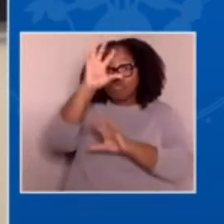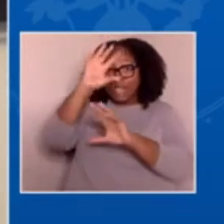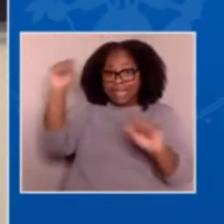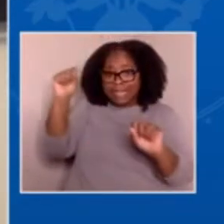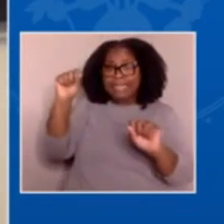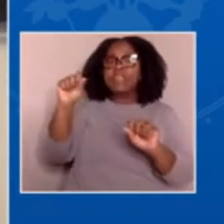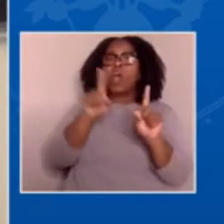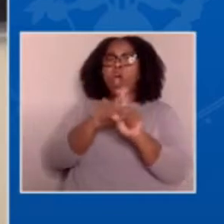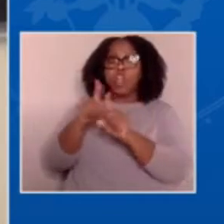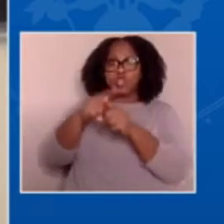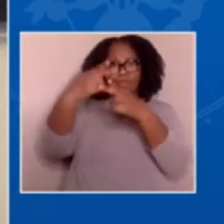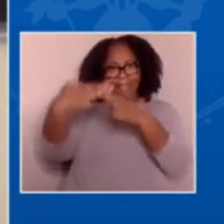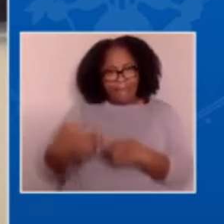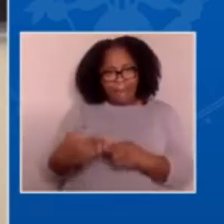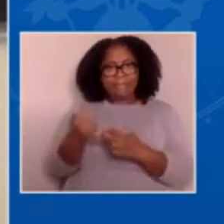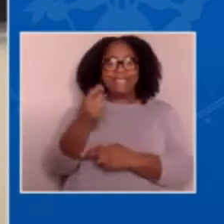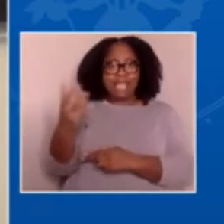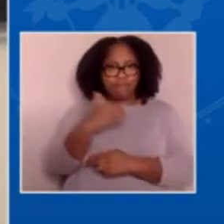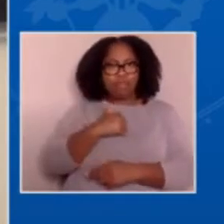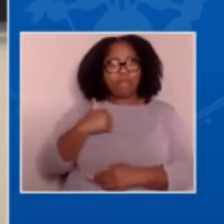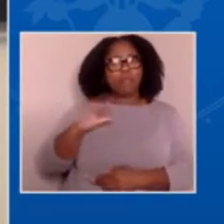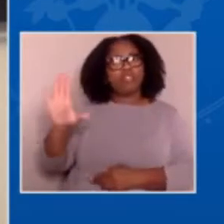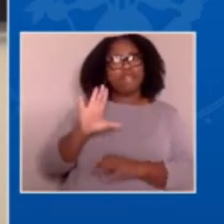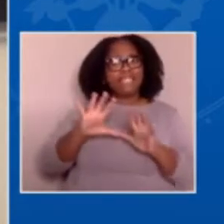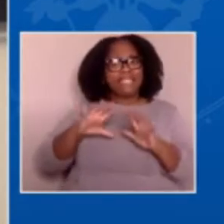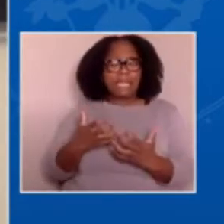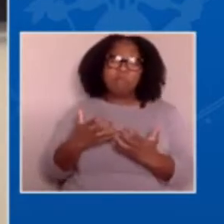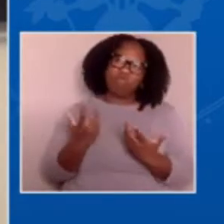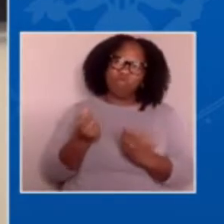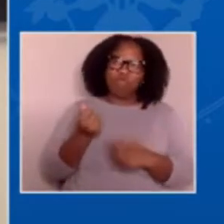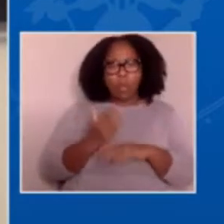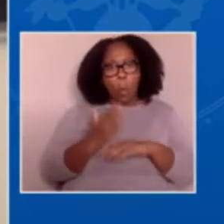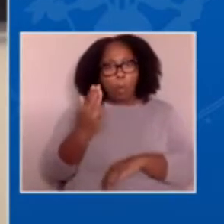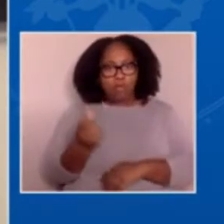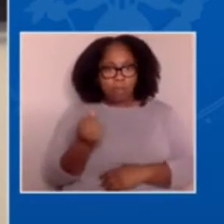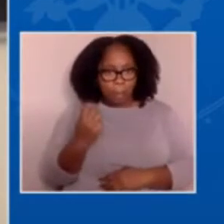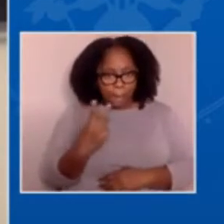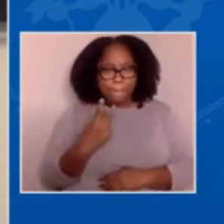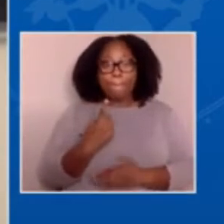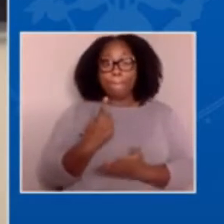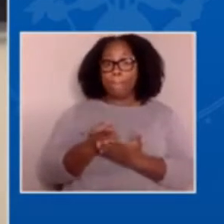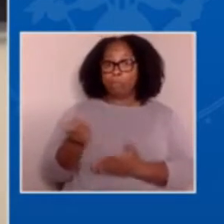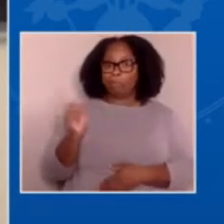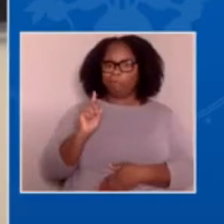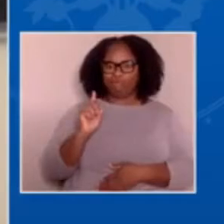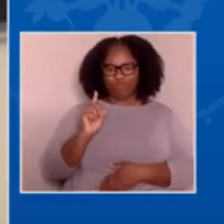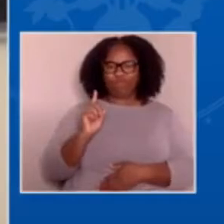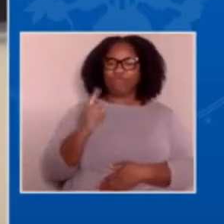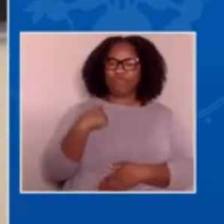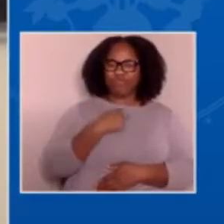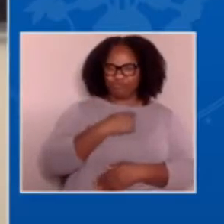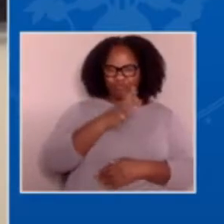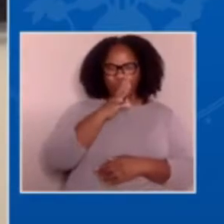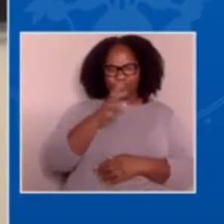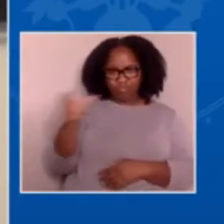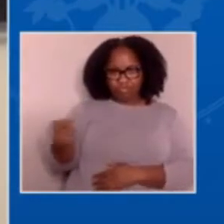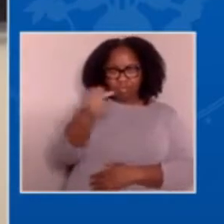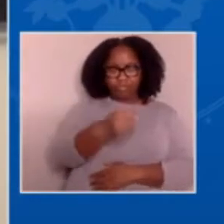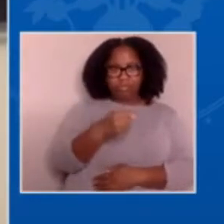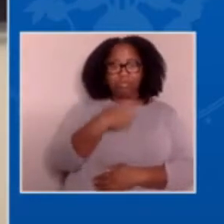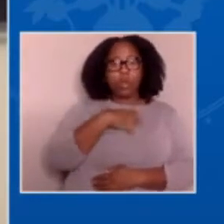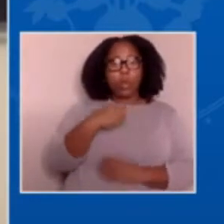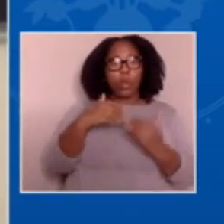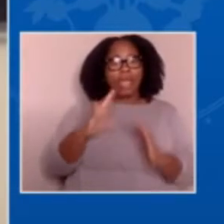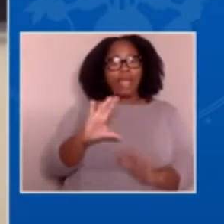named several members of this team about a little more than a dozen including uh last week before we spoke he of course had named his white house chief of staff